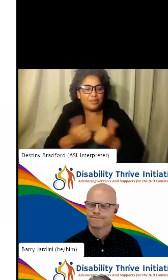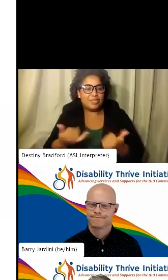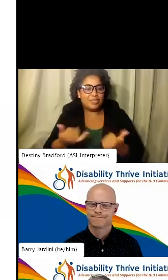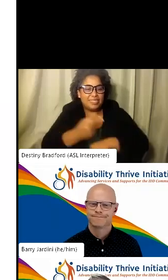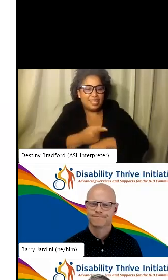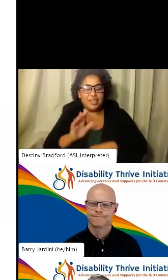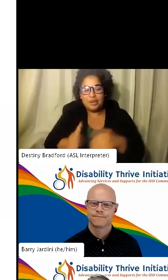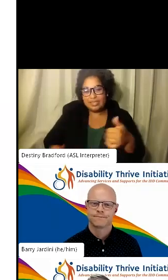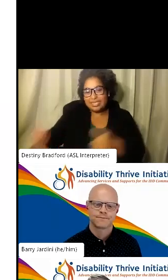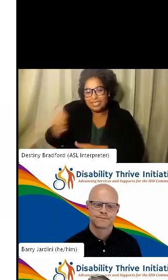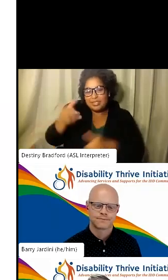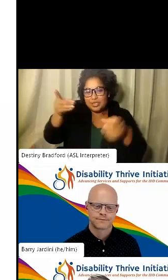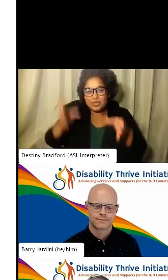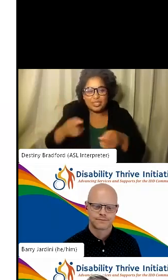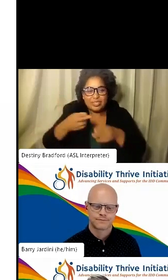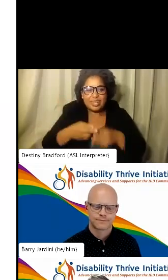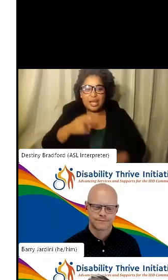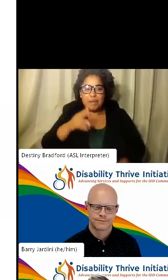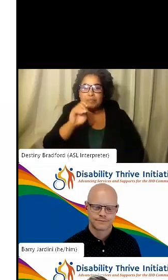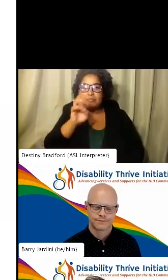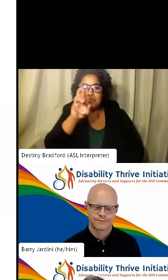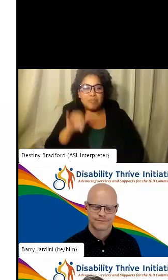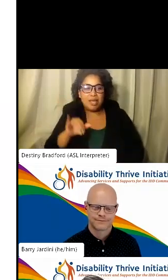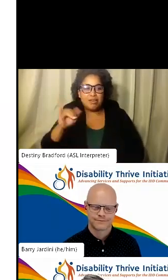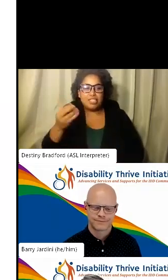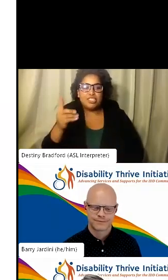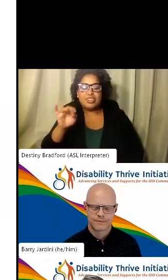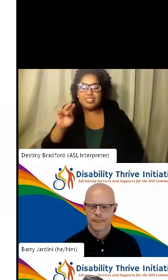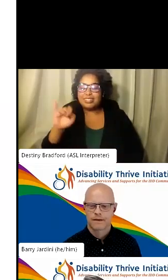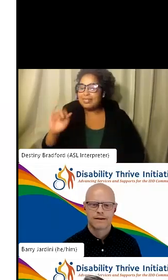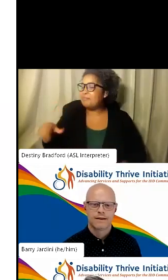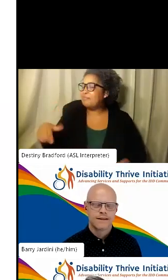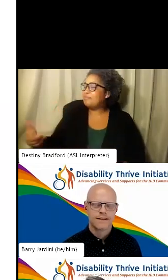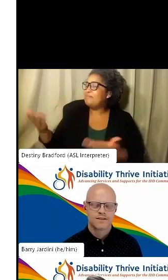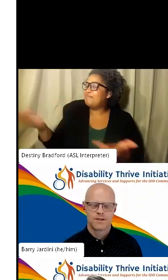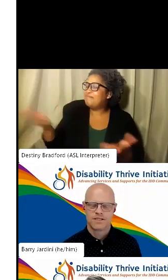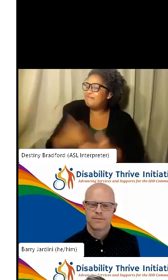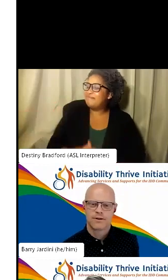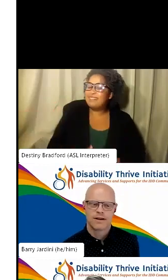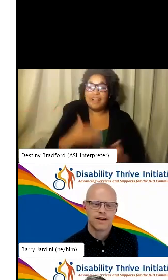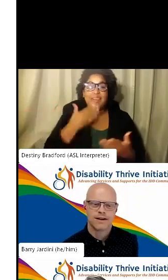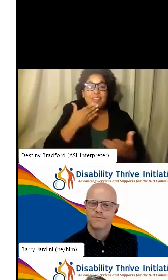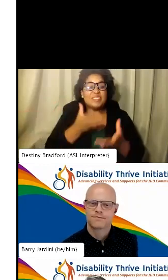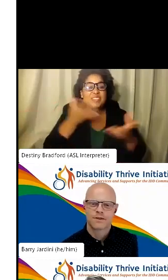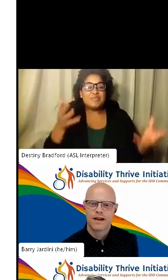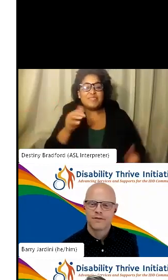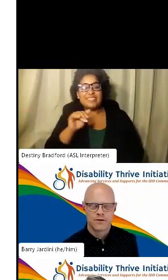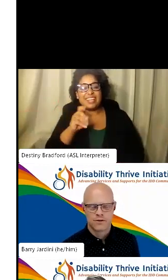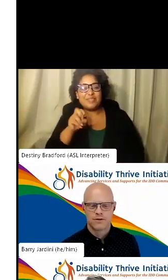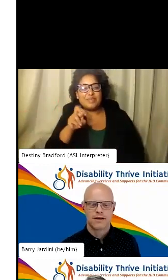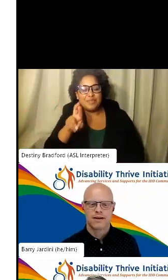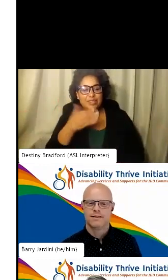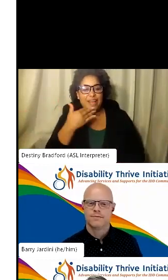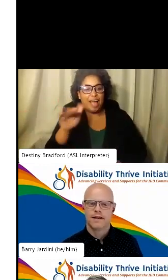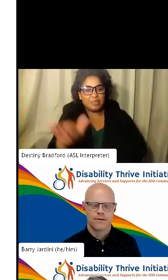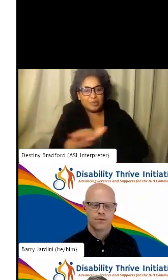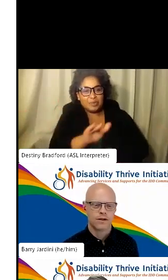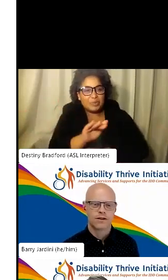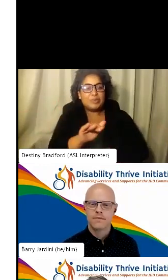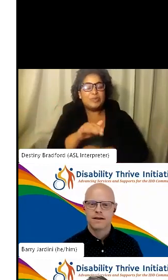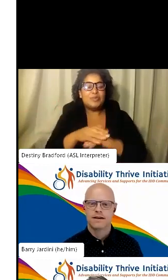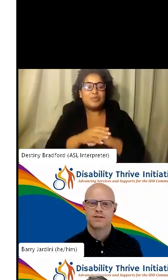their Executive Director, Barry Giardini. Take it away, Barry. Thanks so much, Amber. Good afternoon